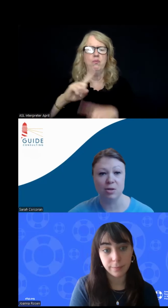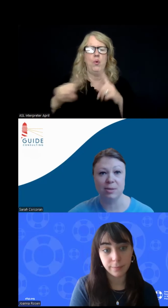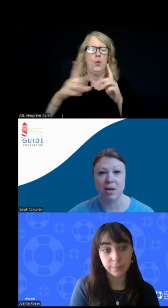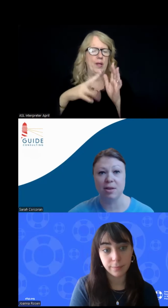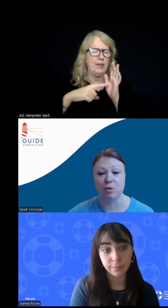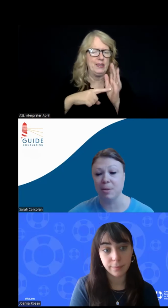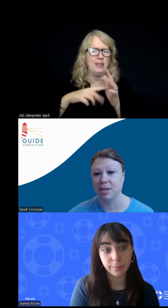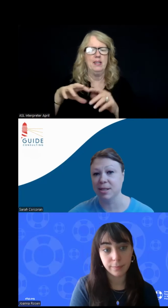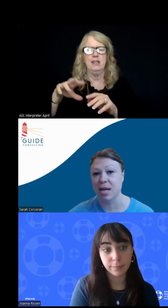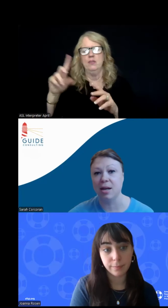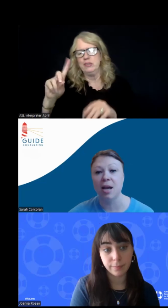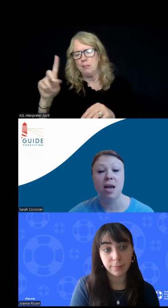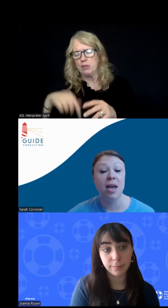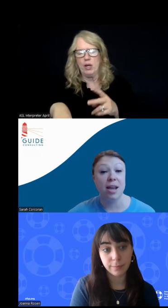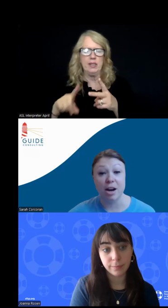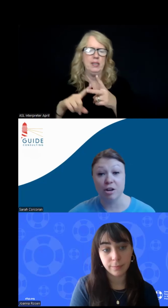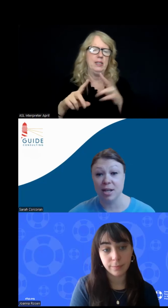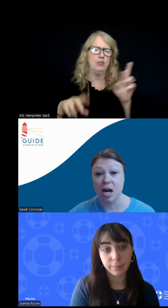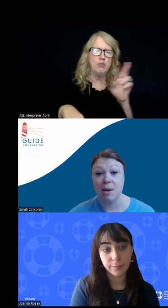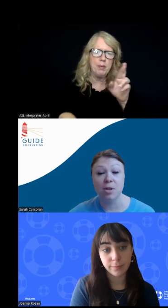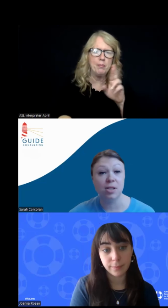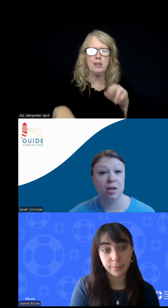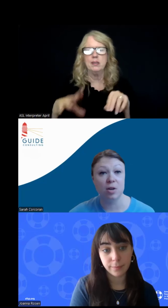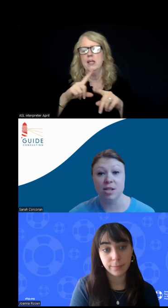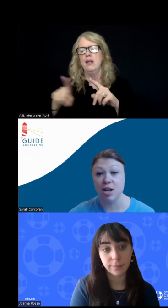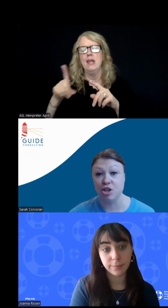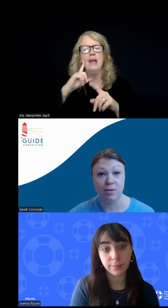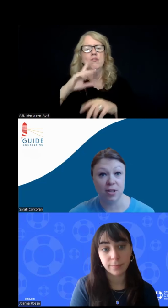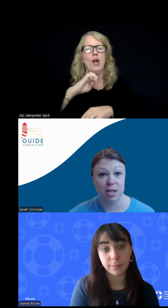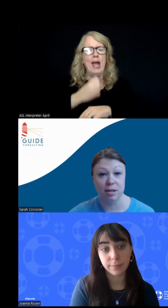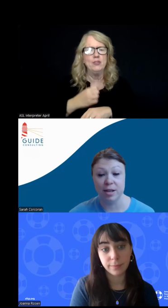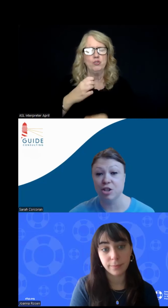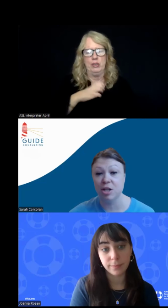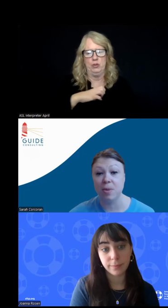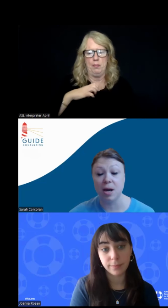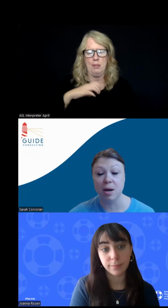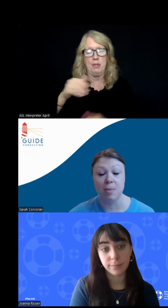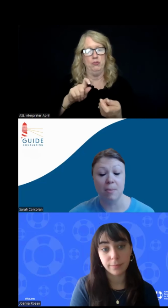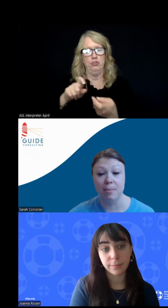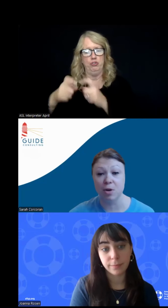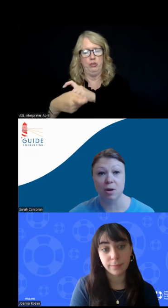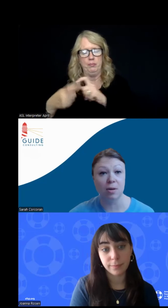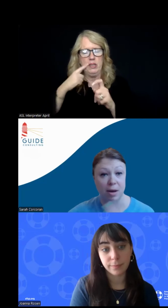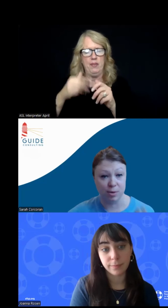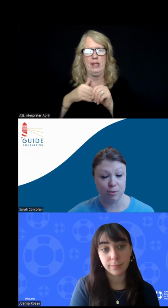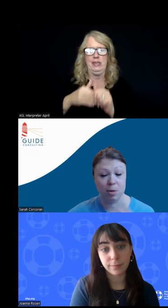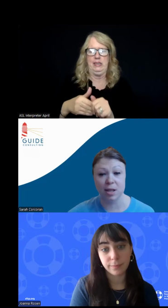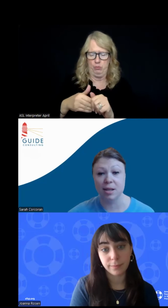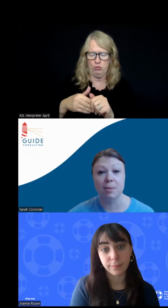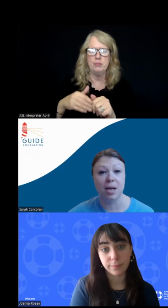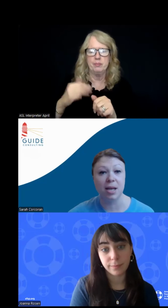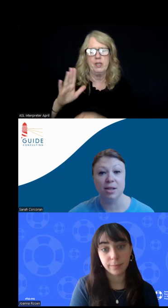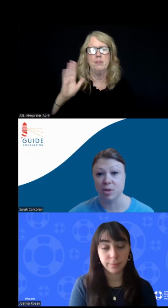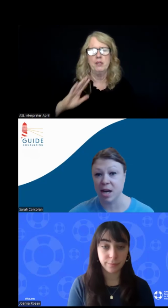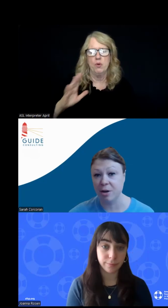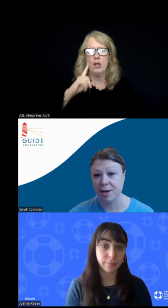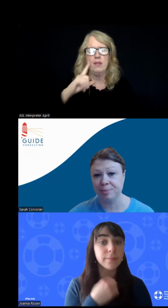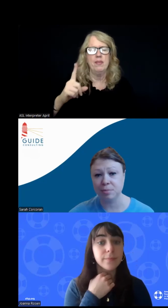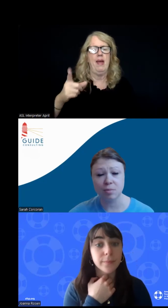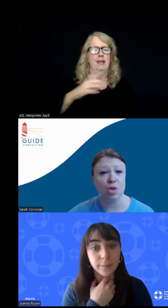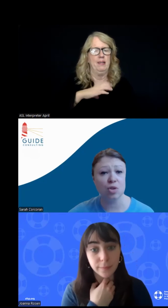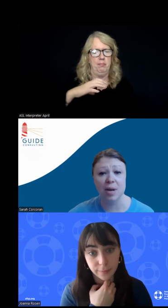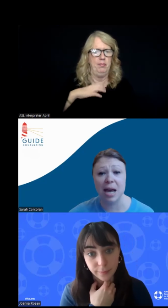side, Smith on the Republican side. In Energy and Commerce, there is a shift in the leadership. A member that formerly led the committee is